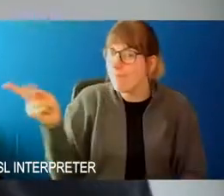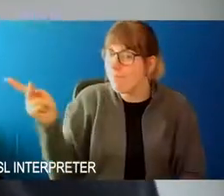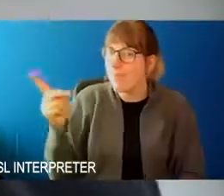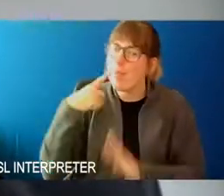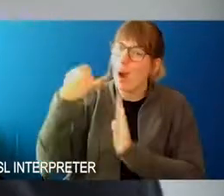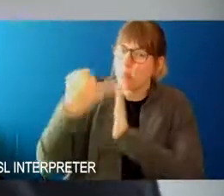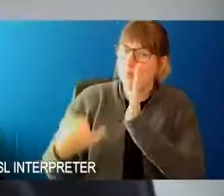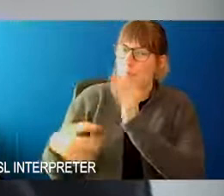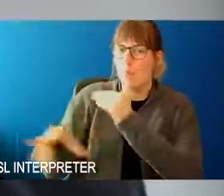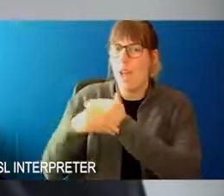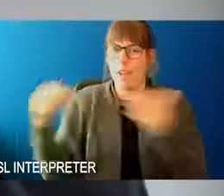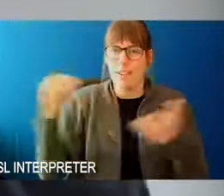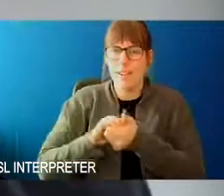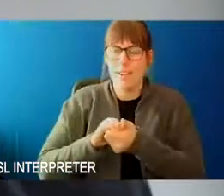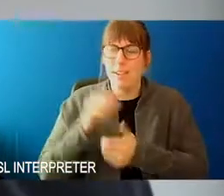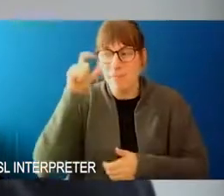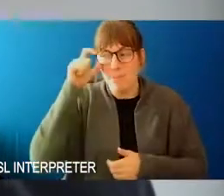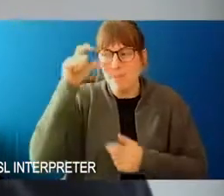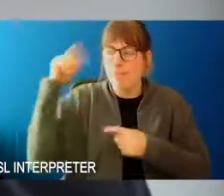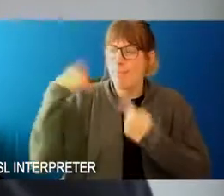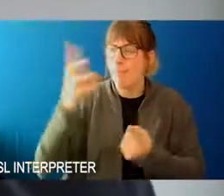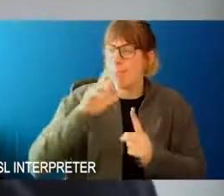for sharing, and Aaron and Liz for